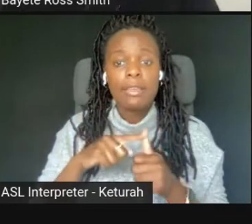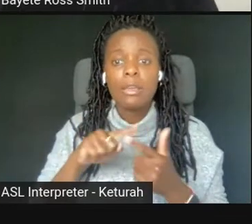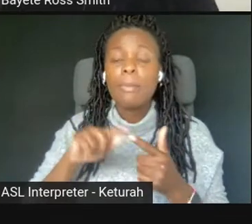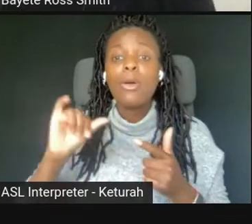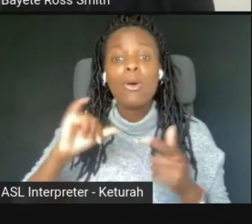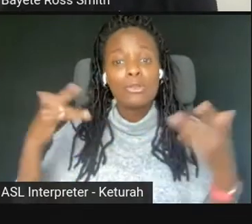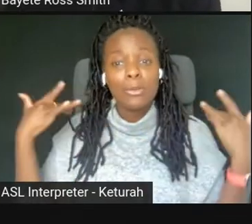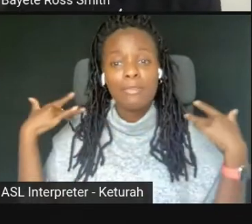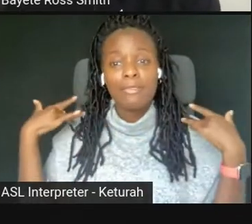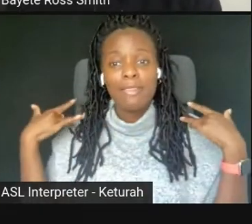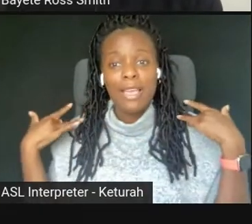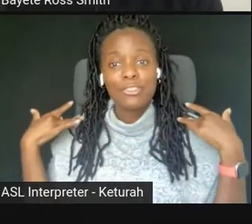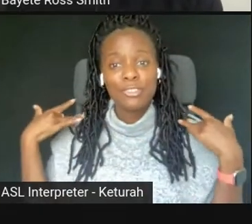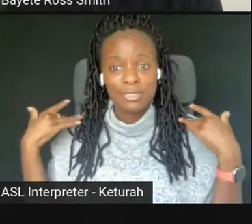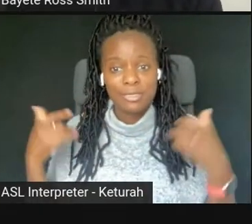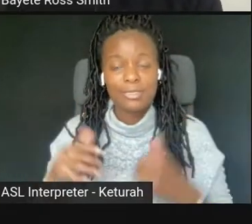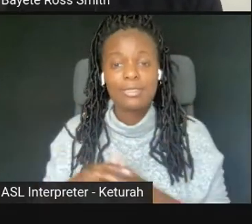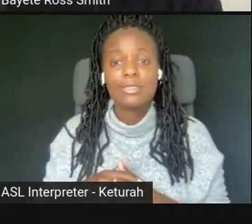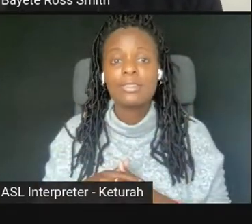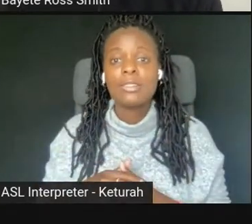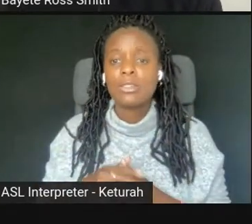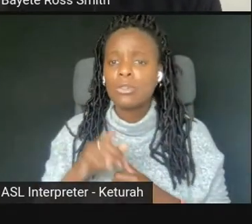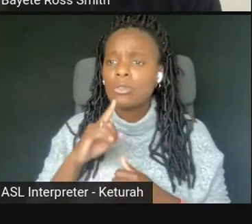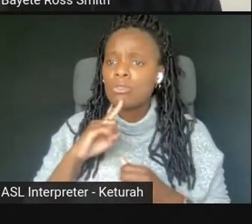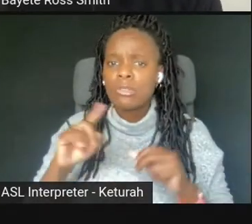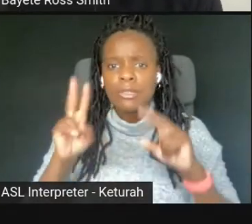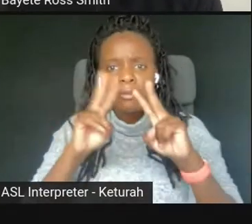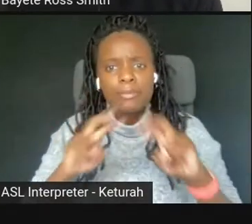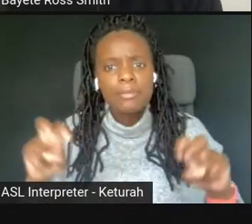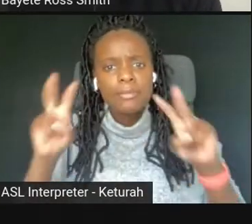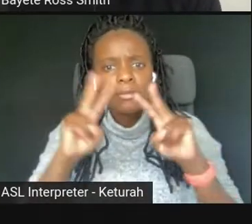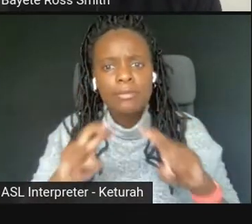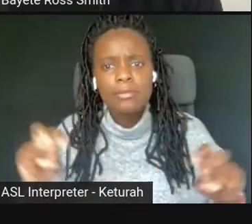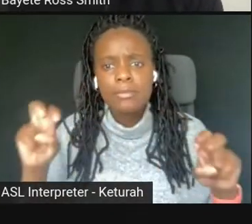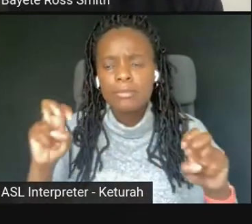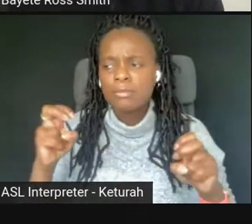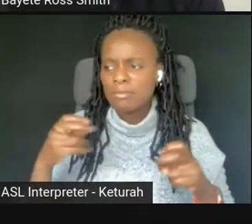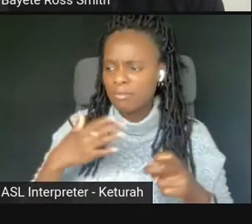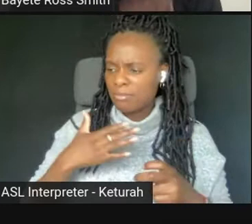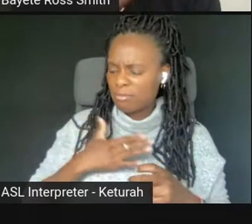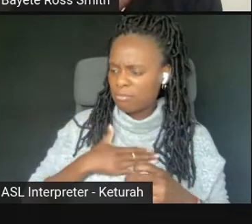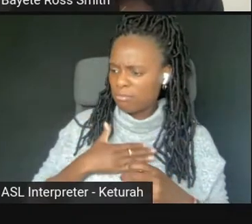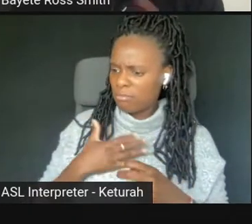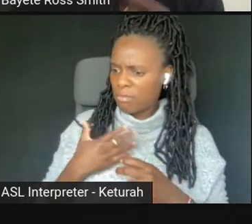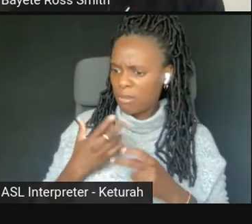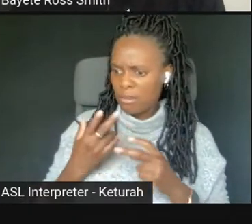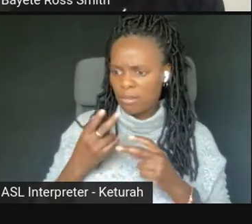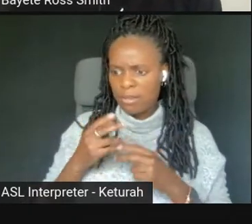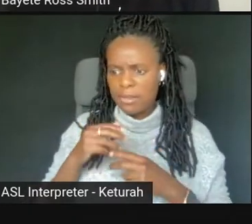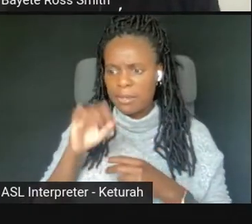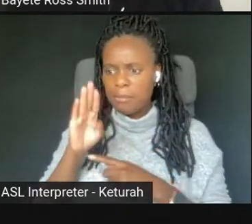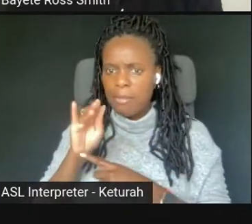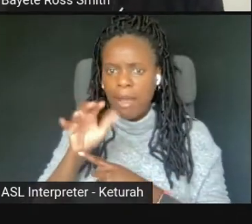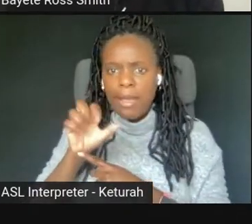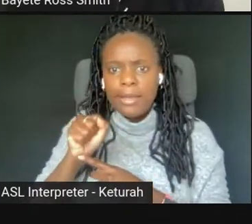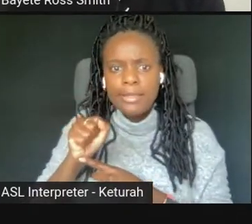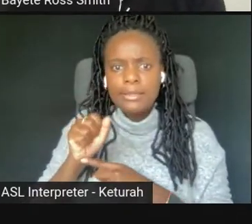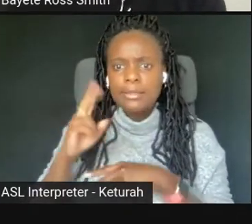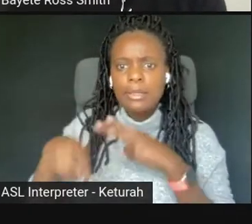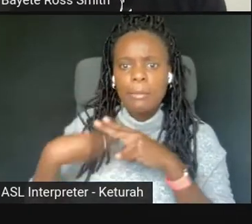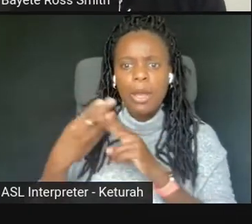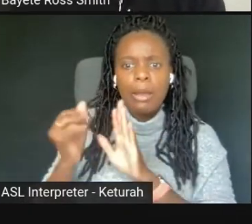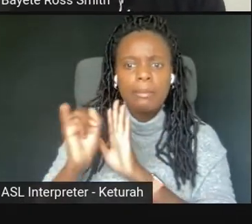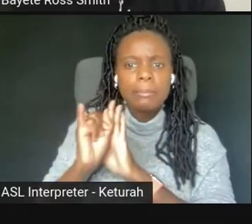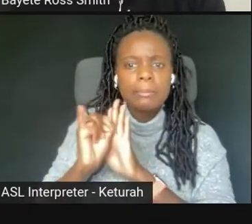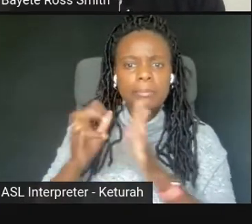fashion to examine and deconstruct preconceived notions and biases about identity. The subjects in this work are dressed